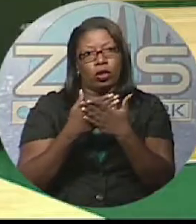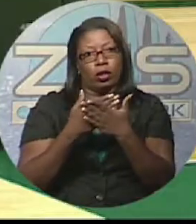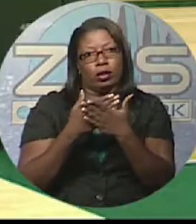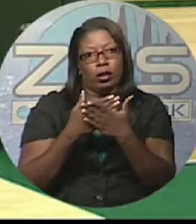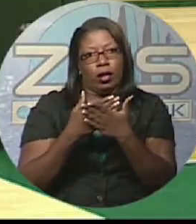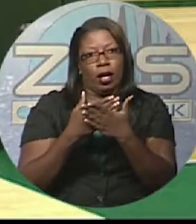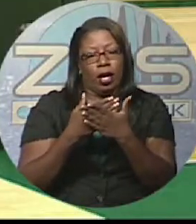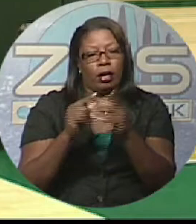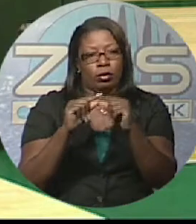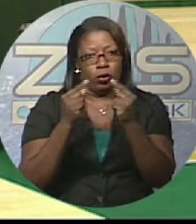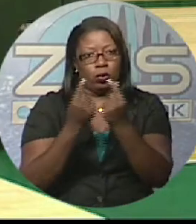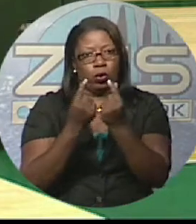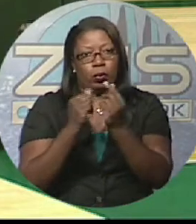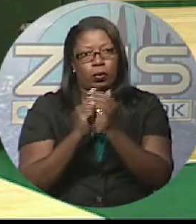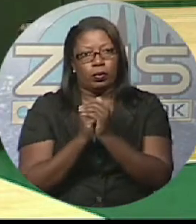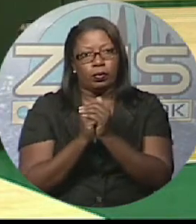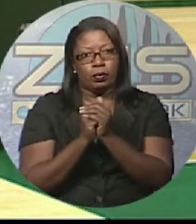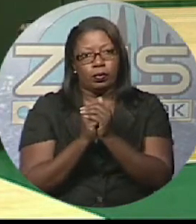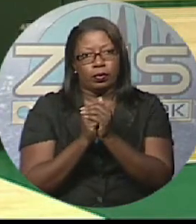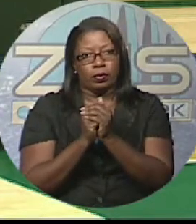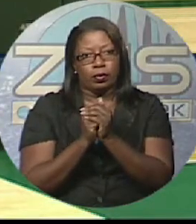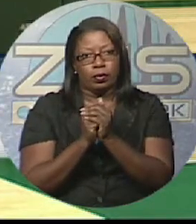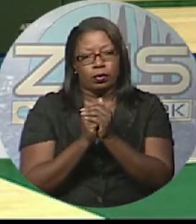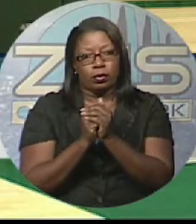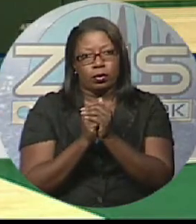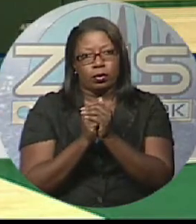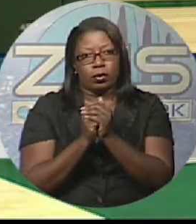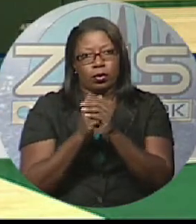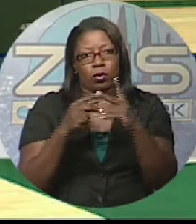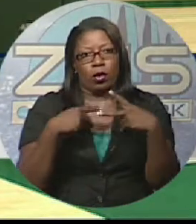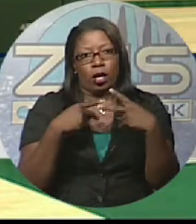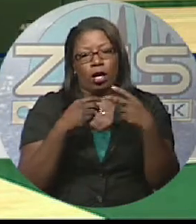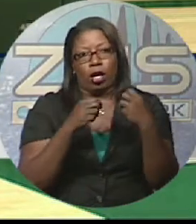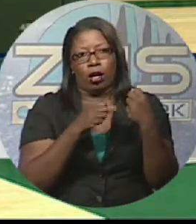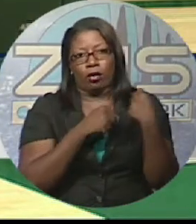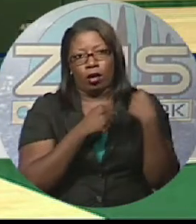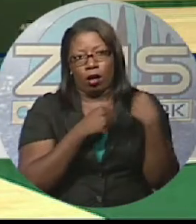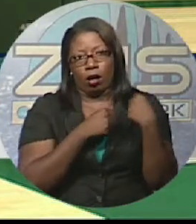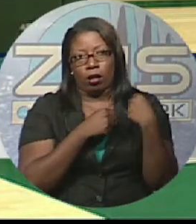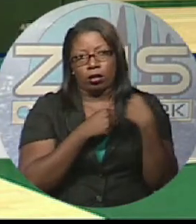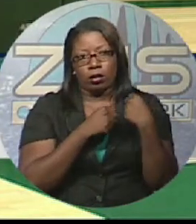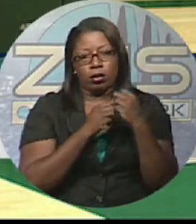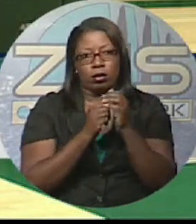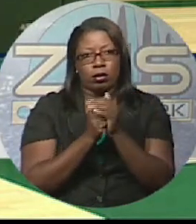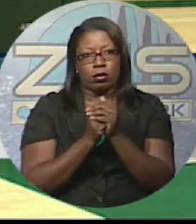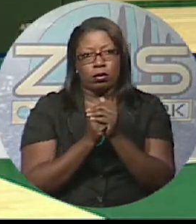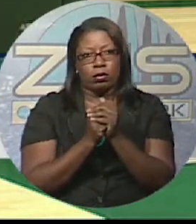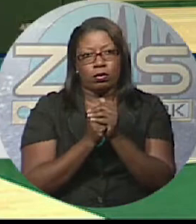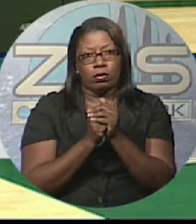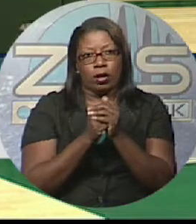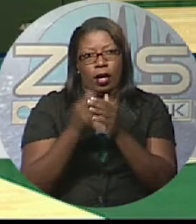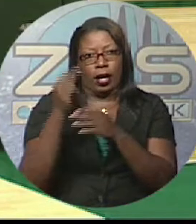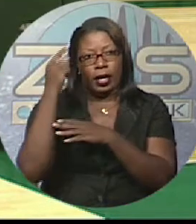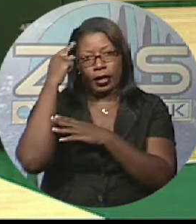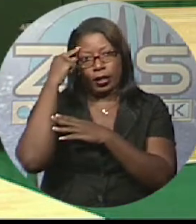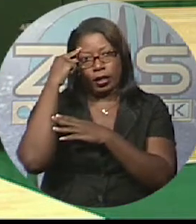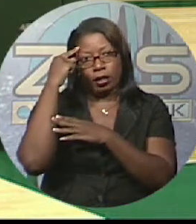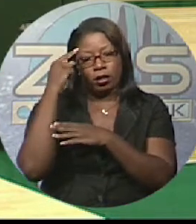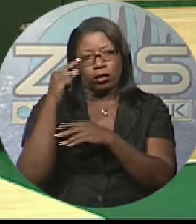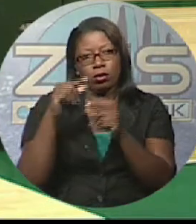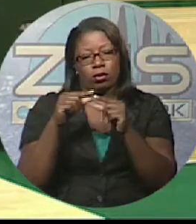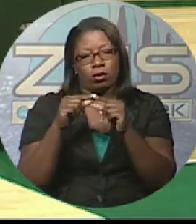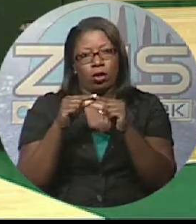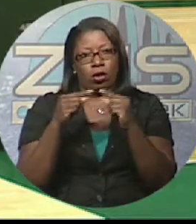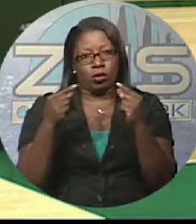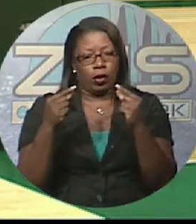We have a lot of depth. We have all age groups. We have guards, wings, bigs, and I think it's a great situation